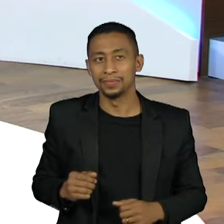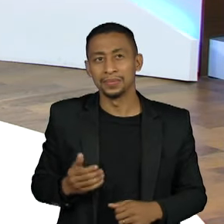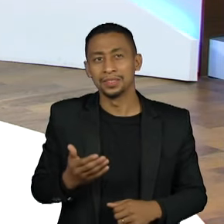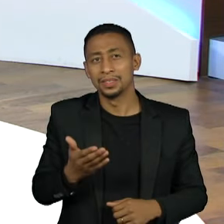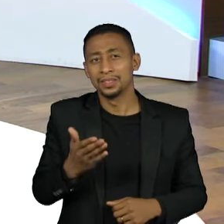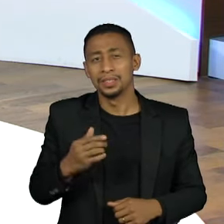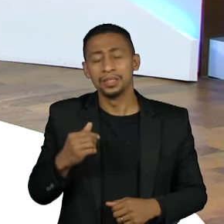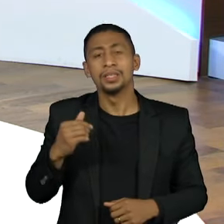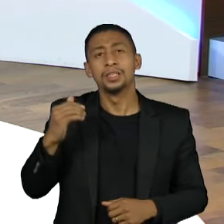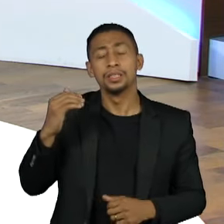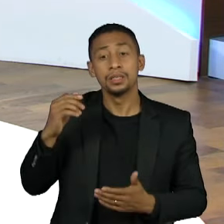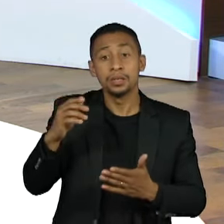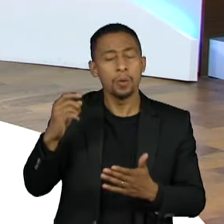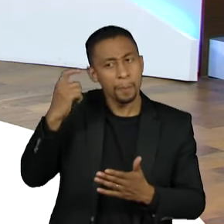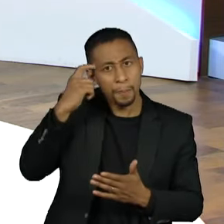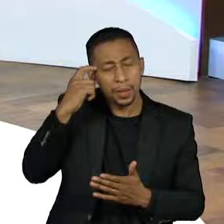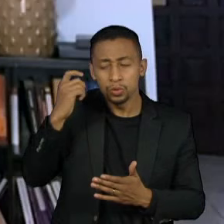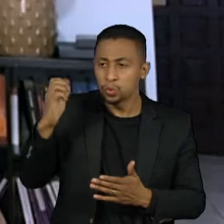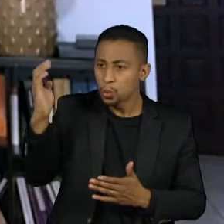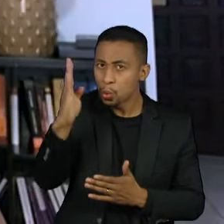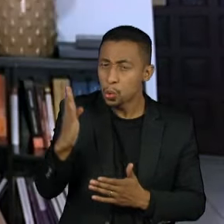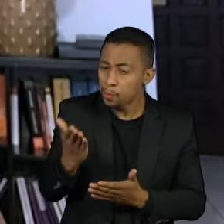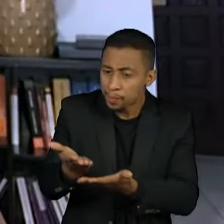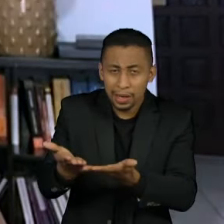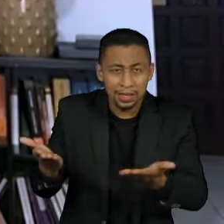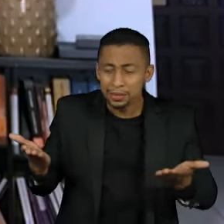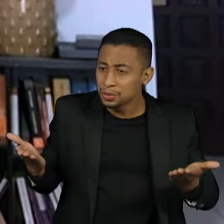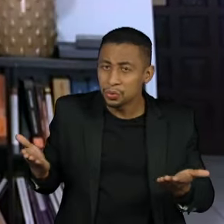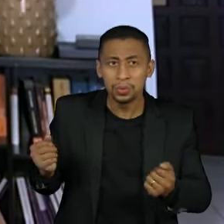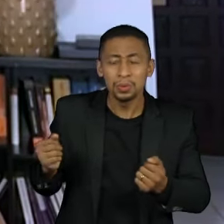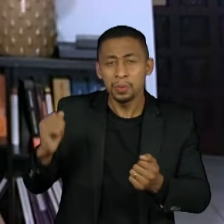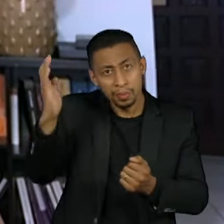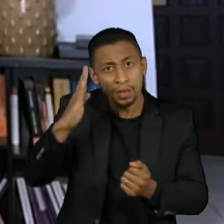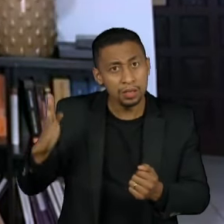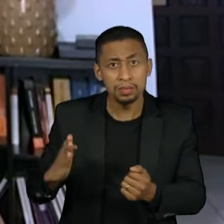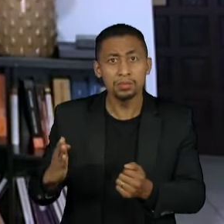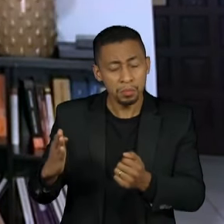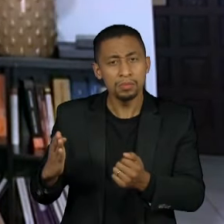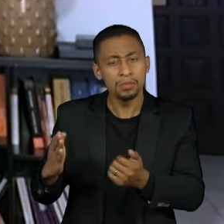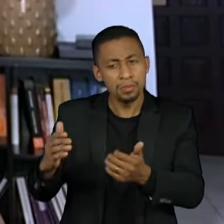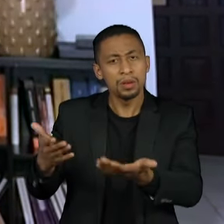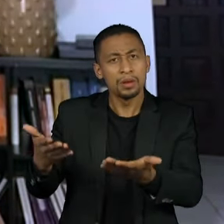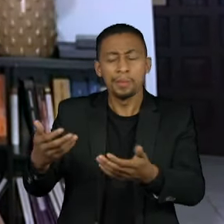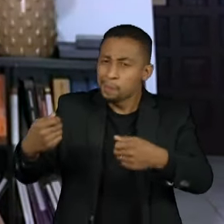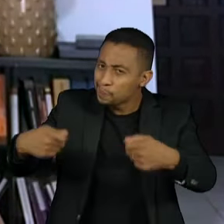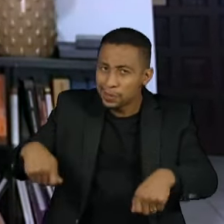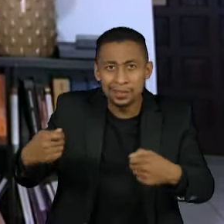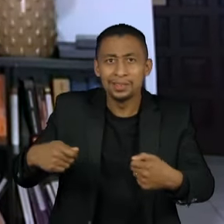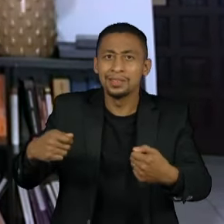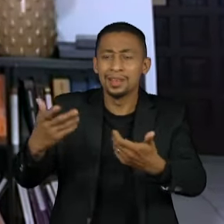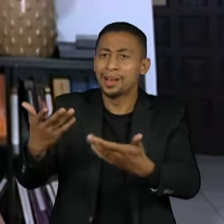And my thoughts are always with Brazil. I think that Brazil is a country that deserves better leadership.